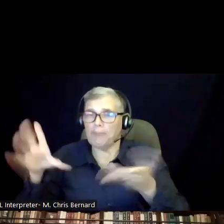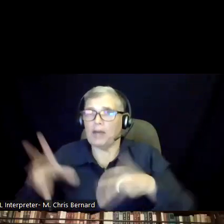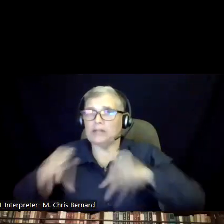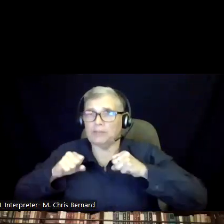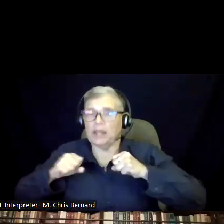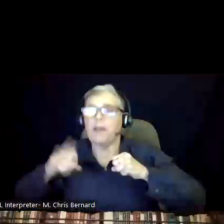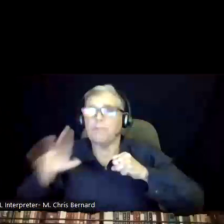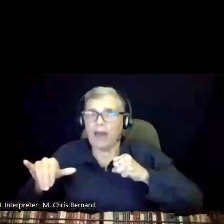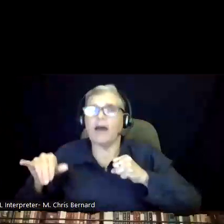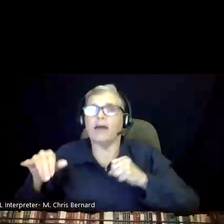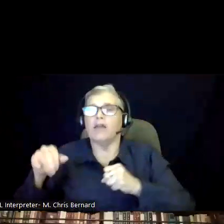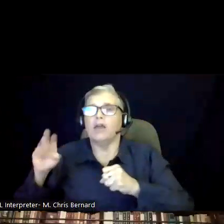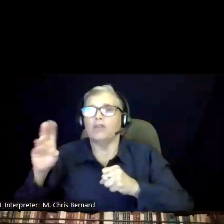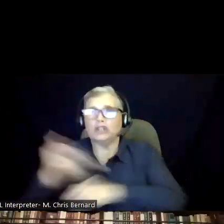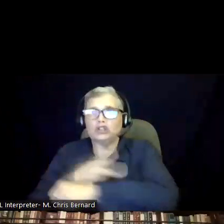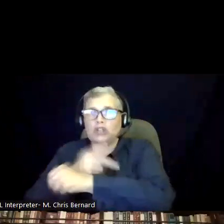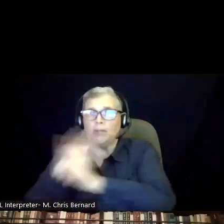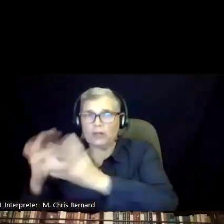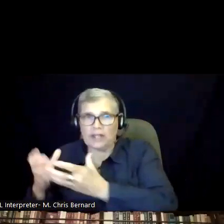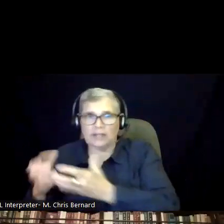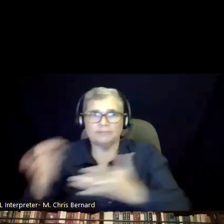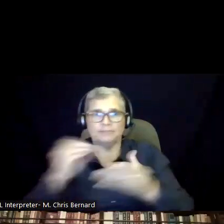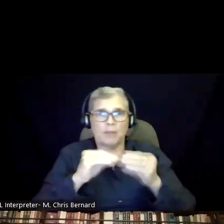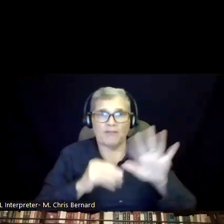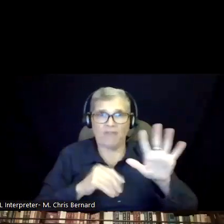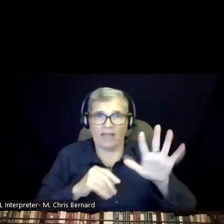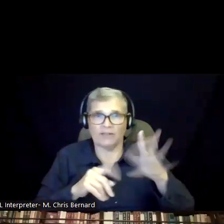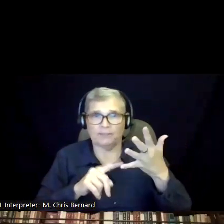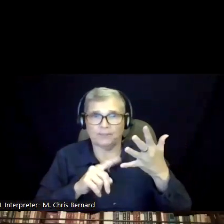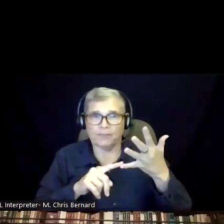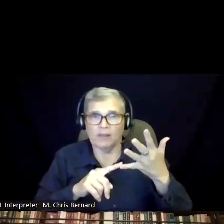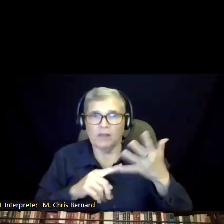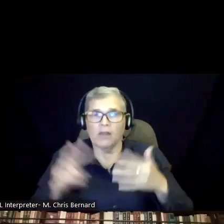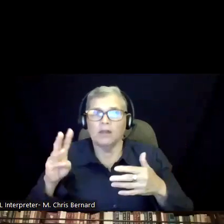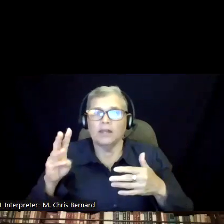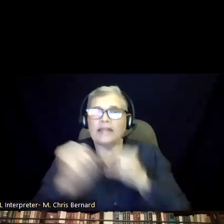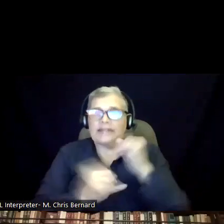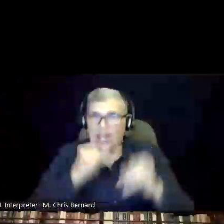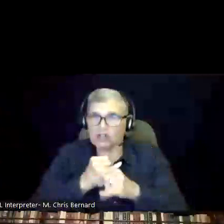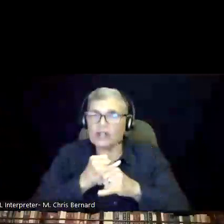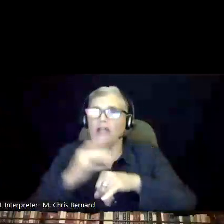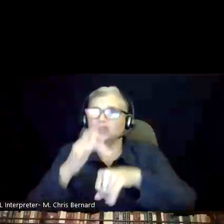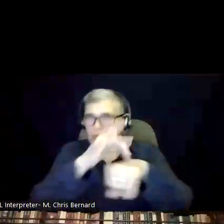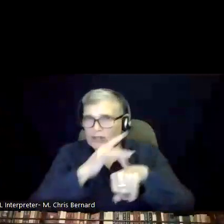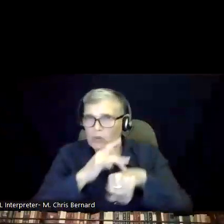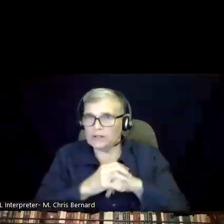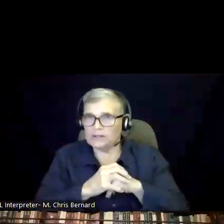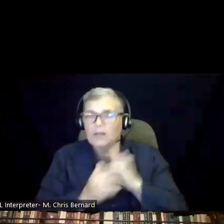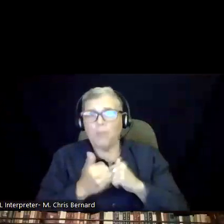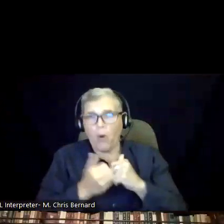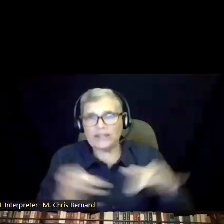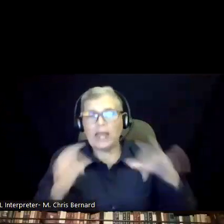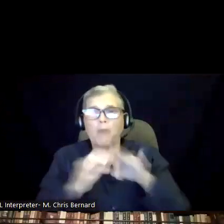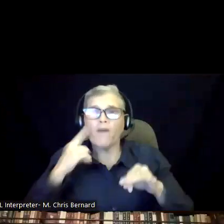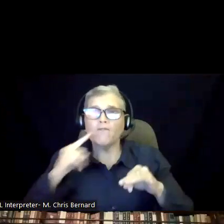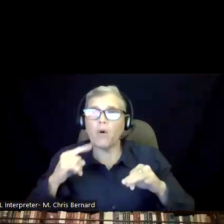wildlife is considered an international resource. Frequently, this is most important for